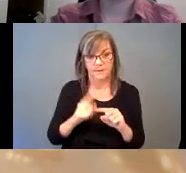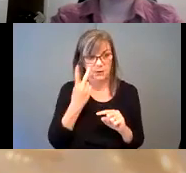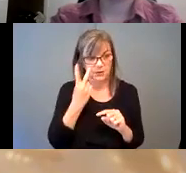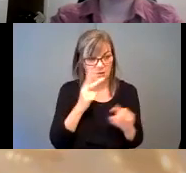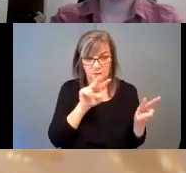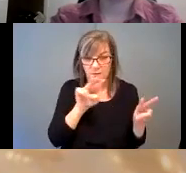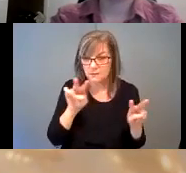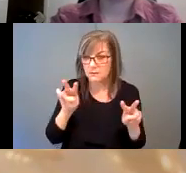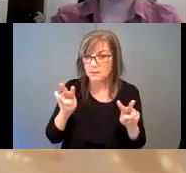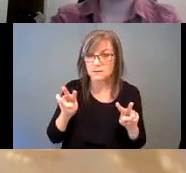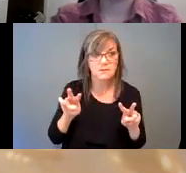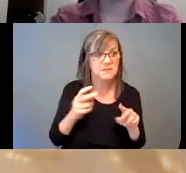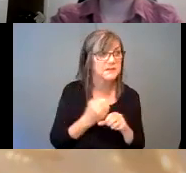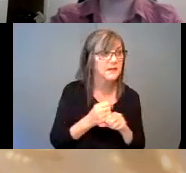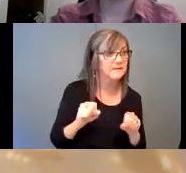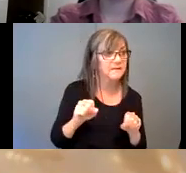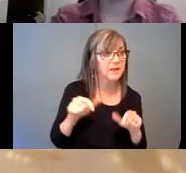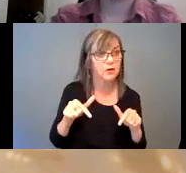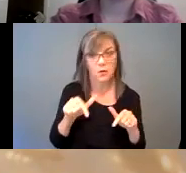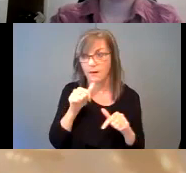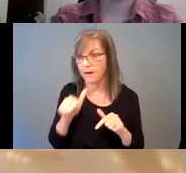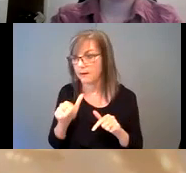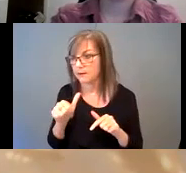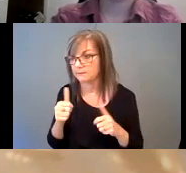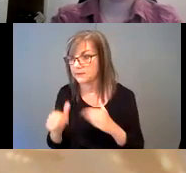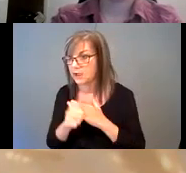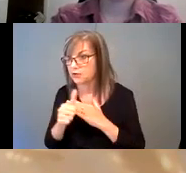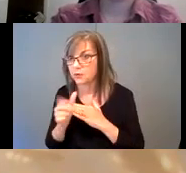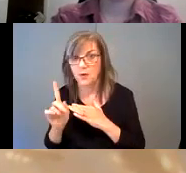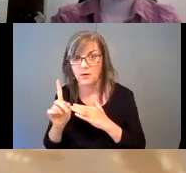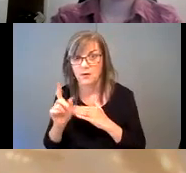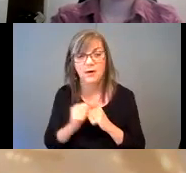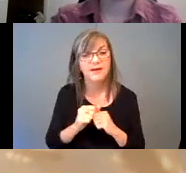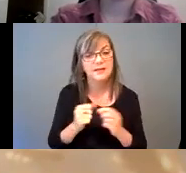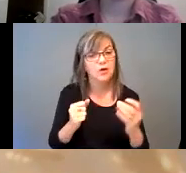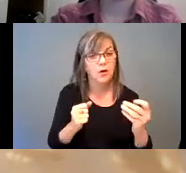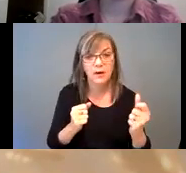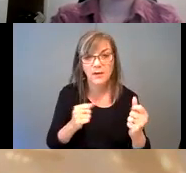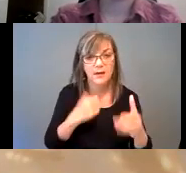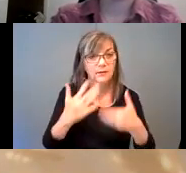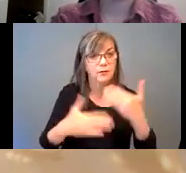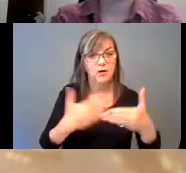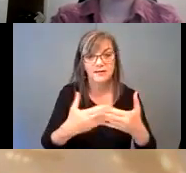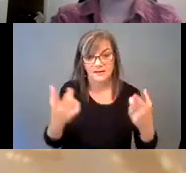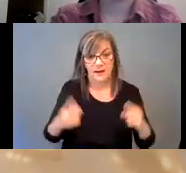determine if they're safe or dangerous. So kind of it's this automatic process that happens